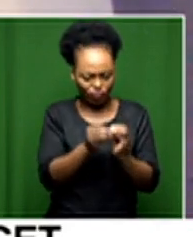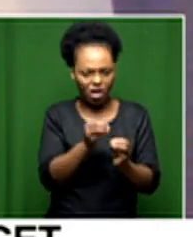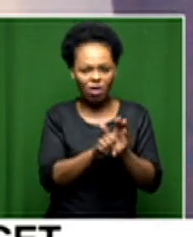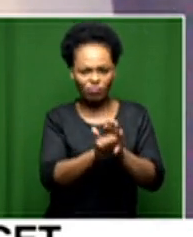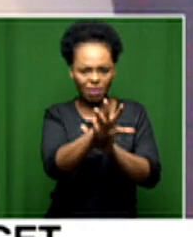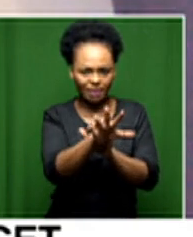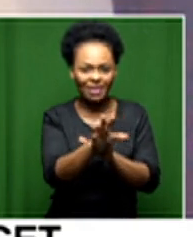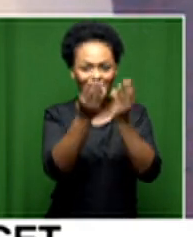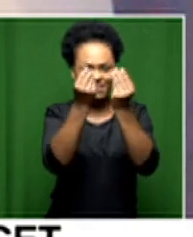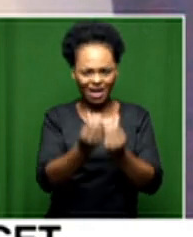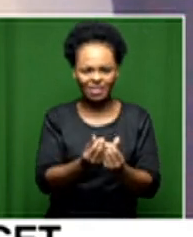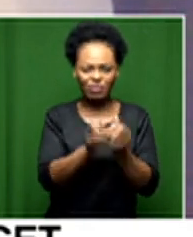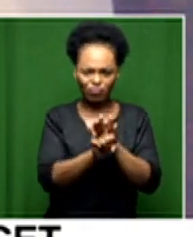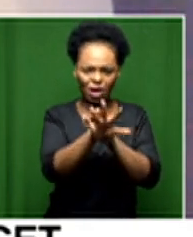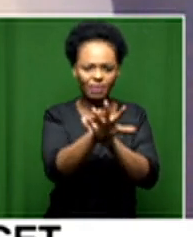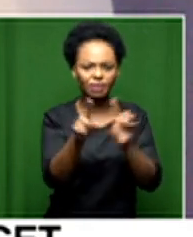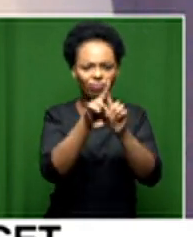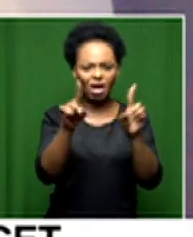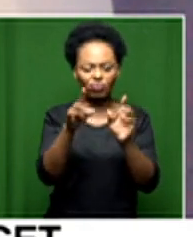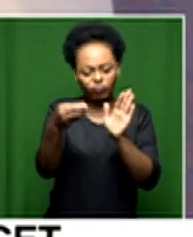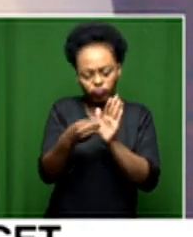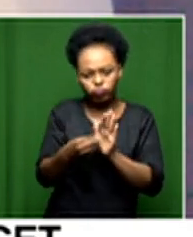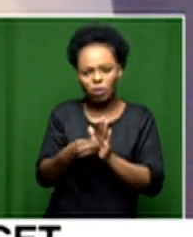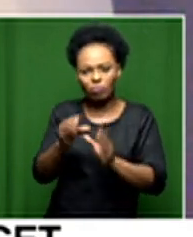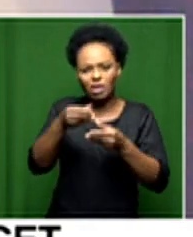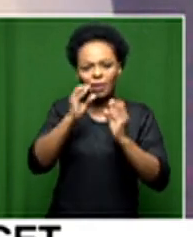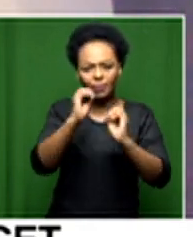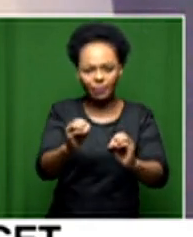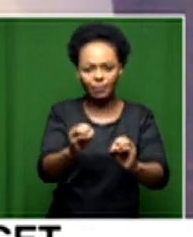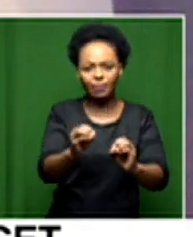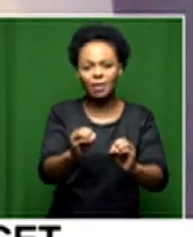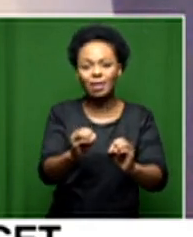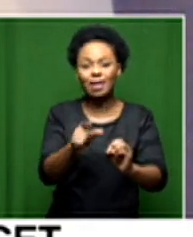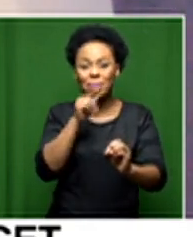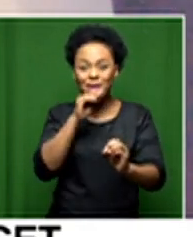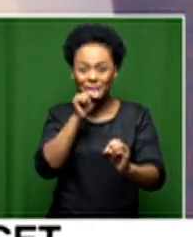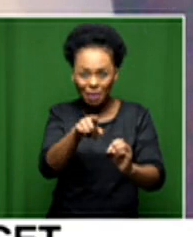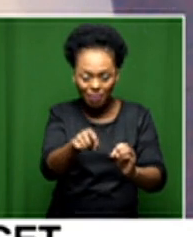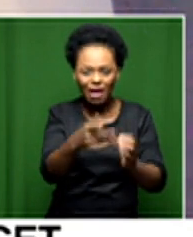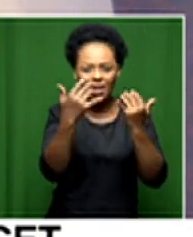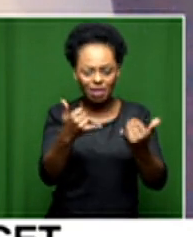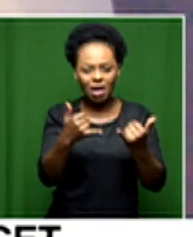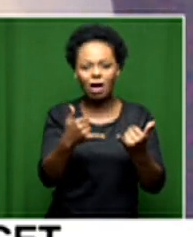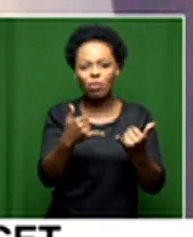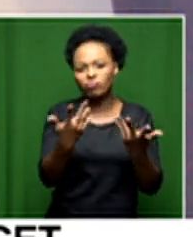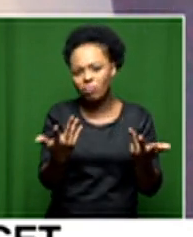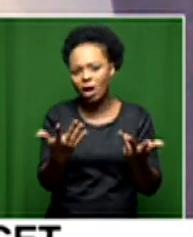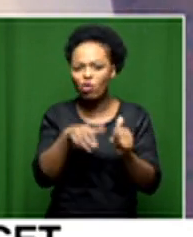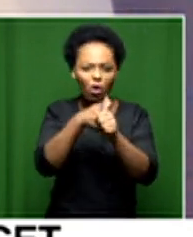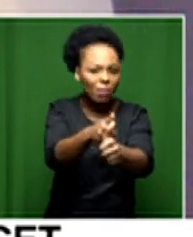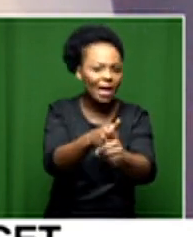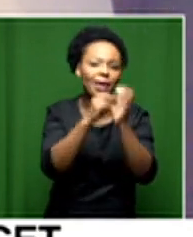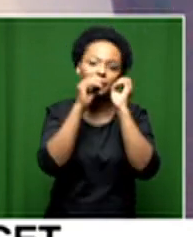were published, but they were not gazetted. Therefore, by not gazetting, it effectively means that you have not